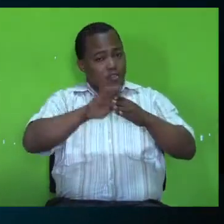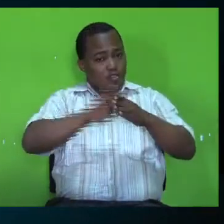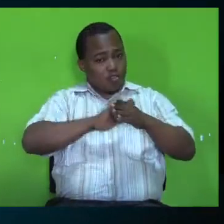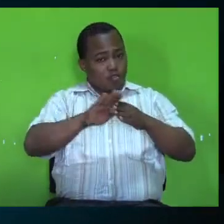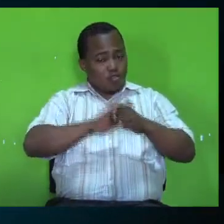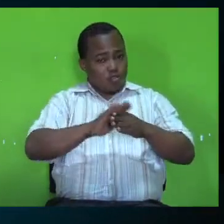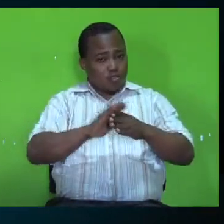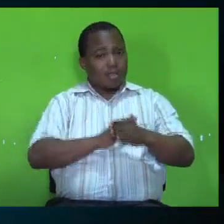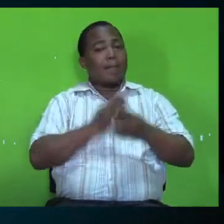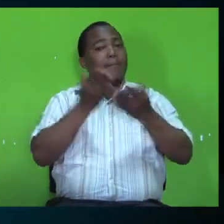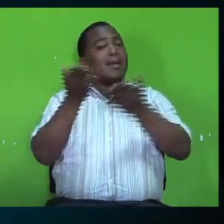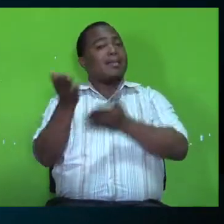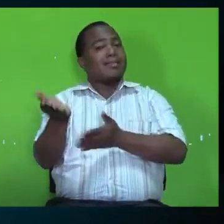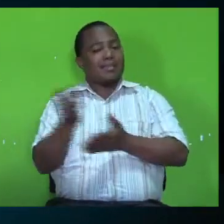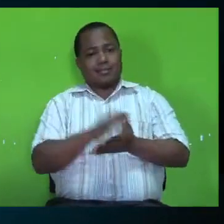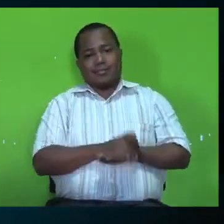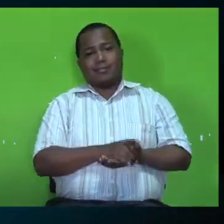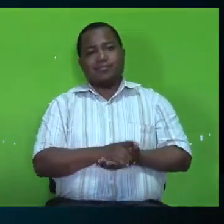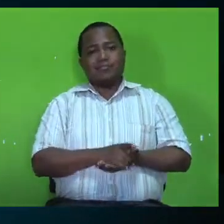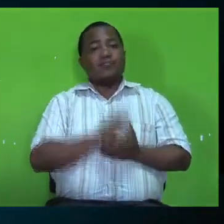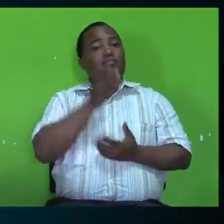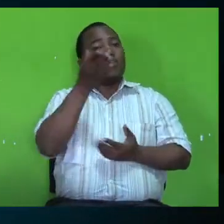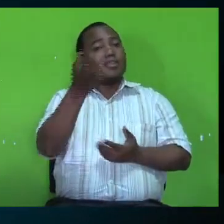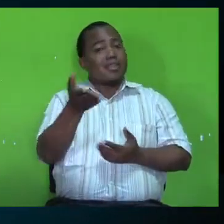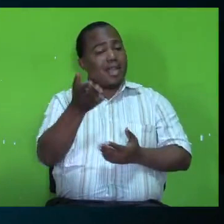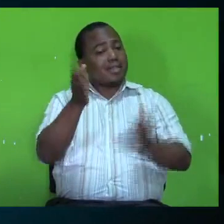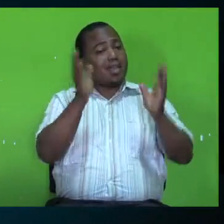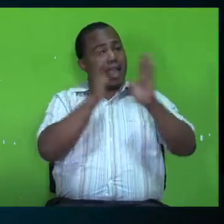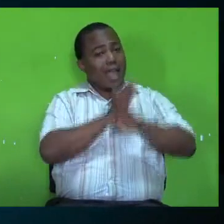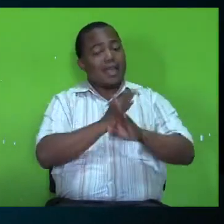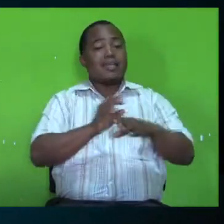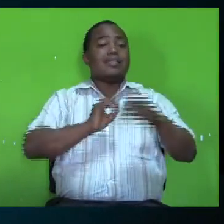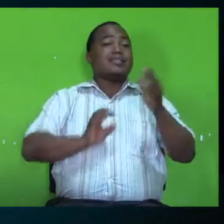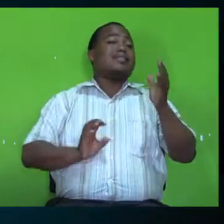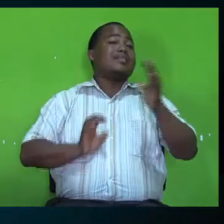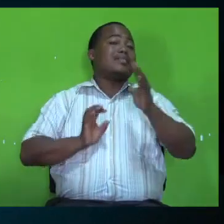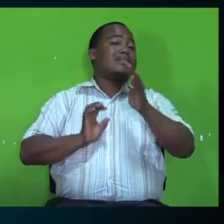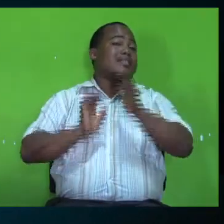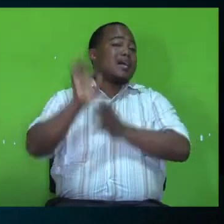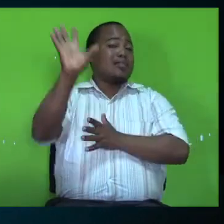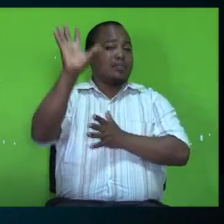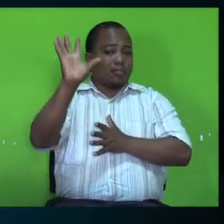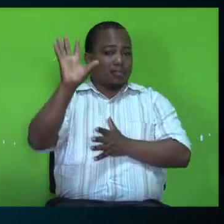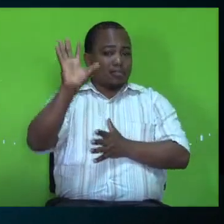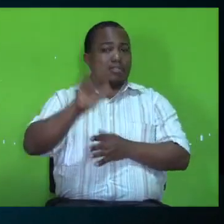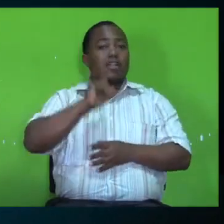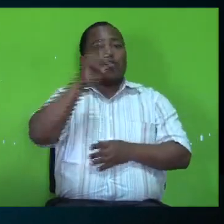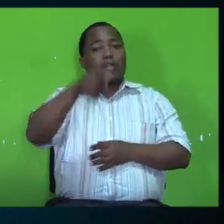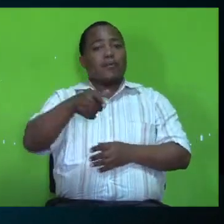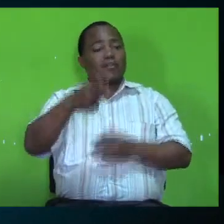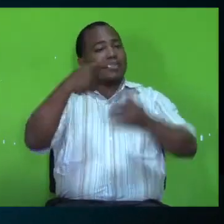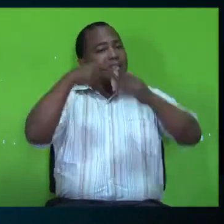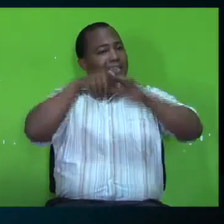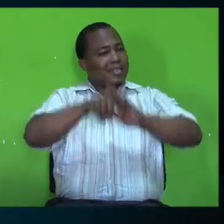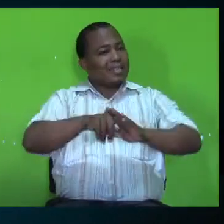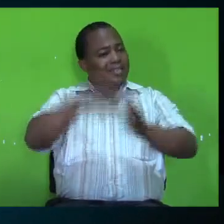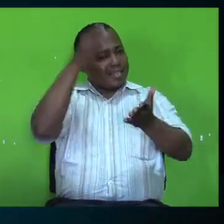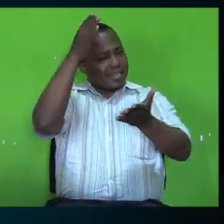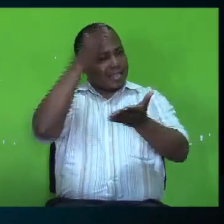used by that cells. For that case, the transportation will be